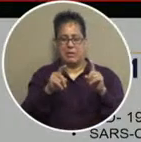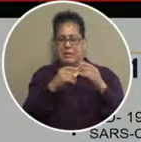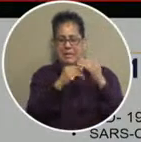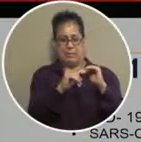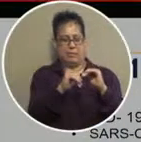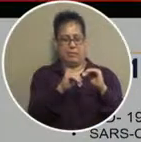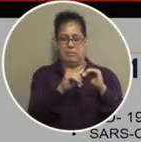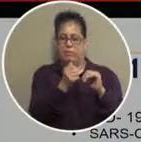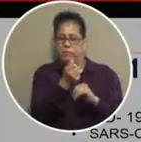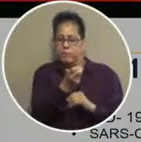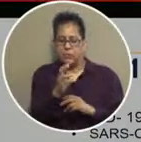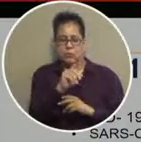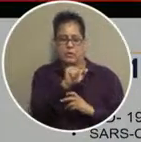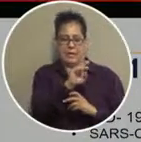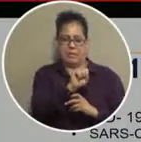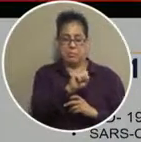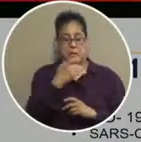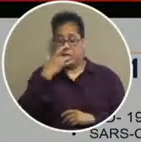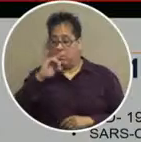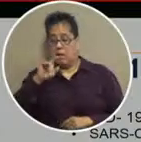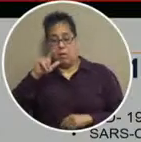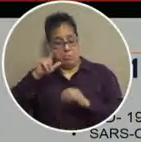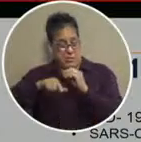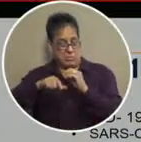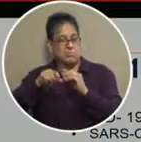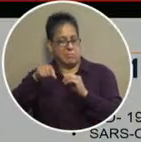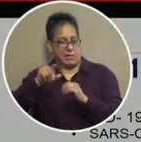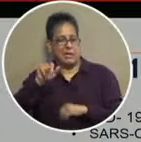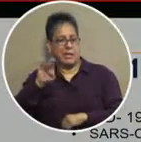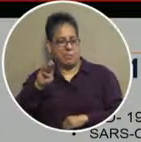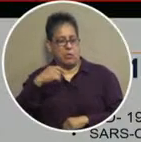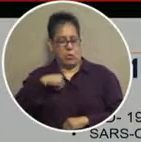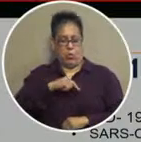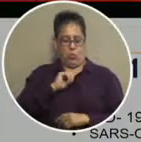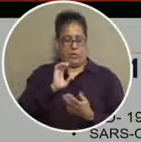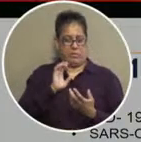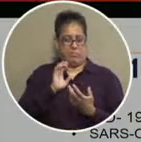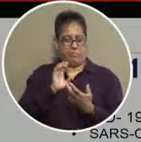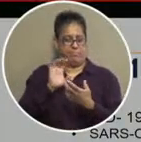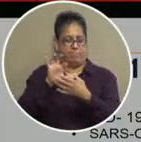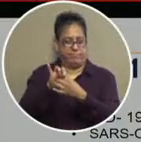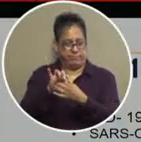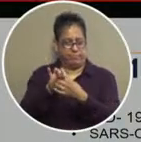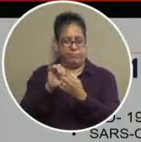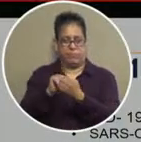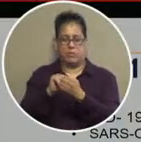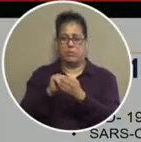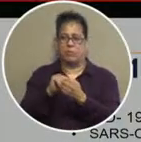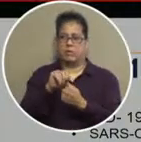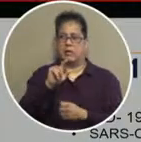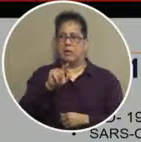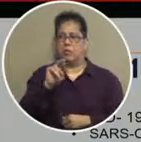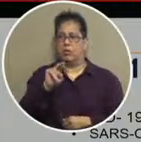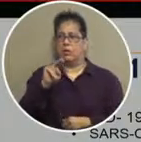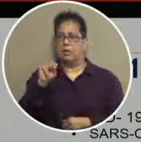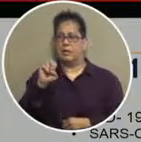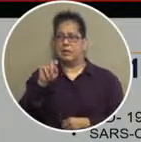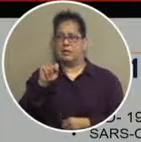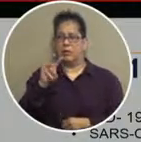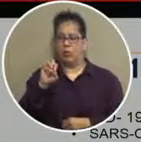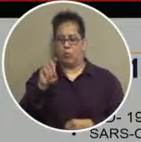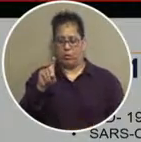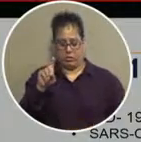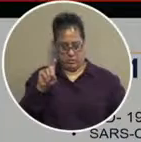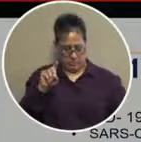laboratories. Fortunately, El Paso was one of those laboratories because we belong to the LRN network, which